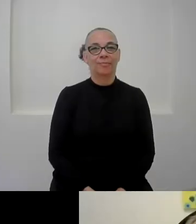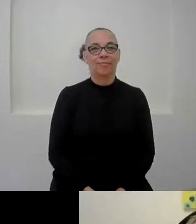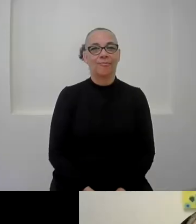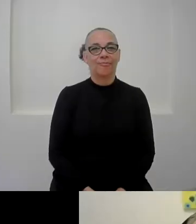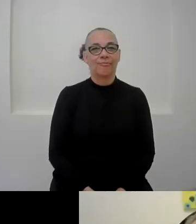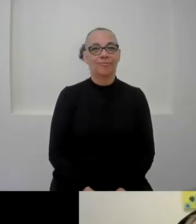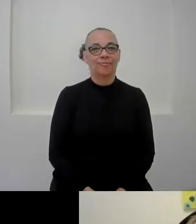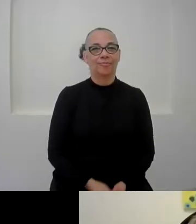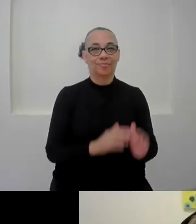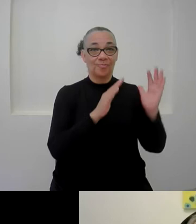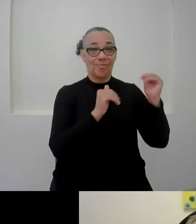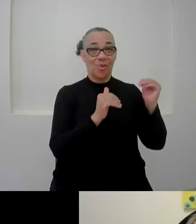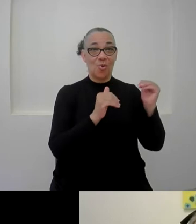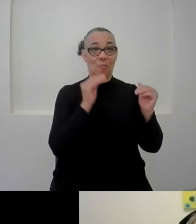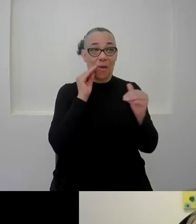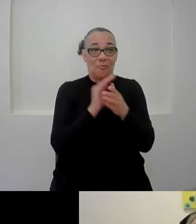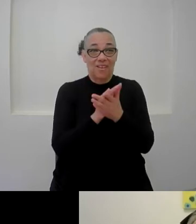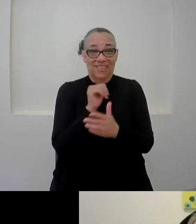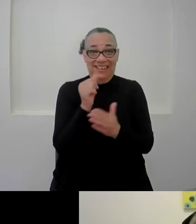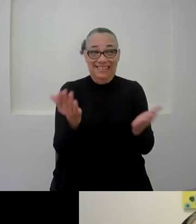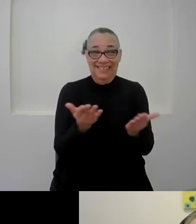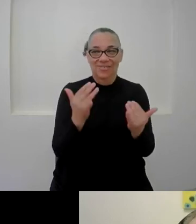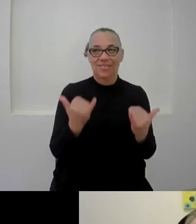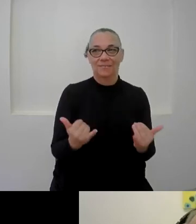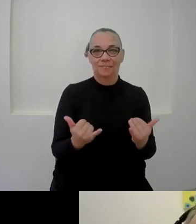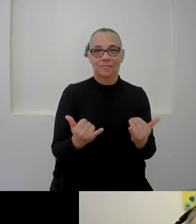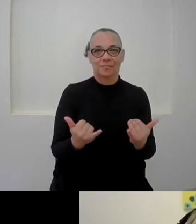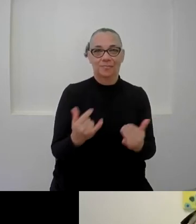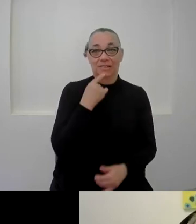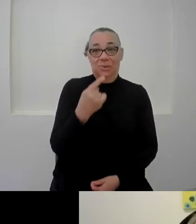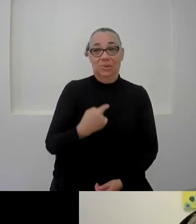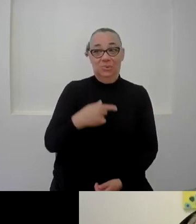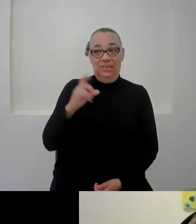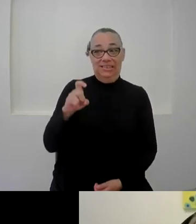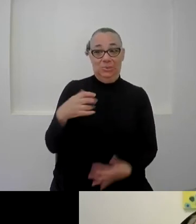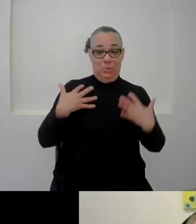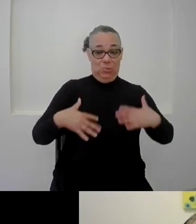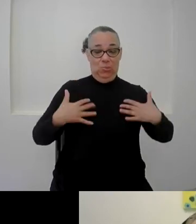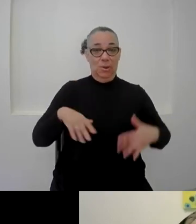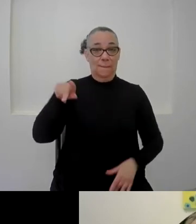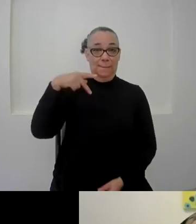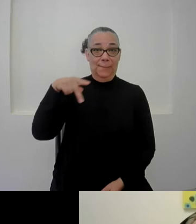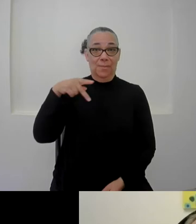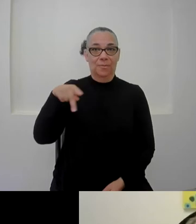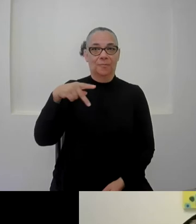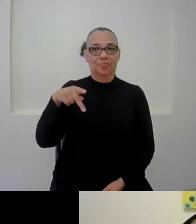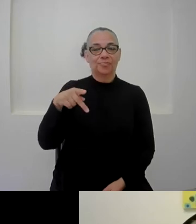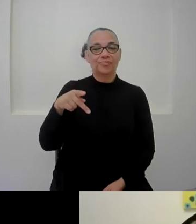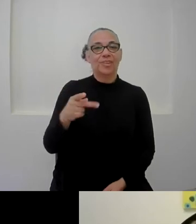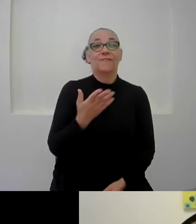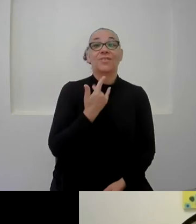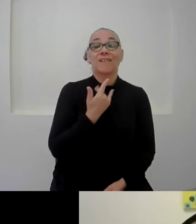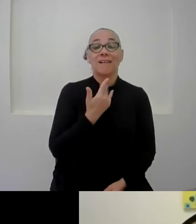I just hope my wife's not here today. We were told that we had to wear purple as the colour of